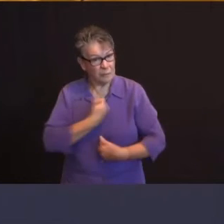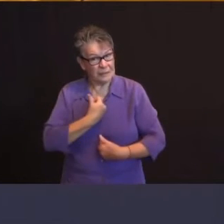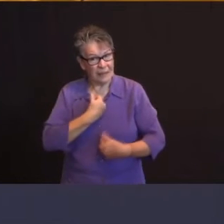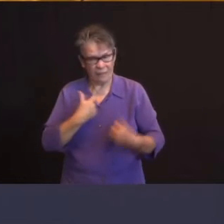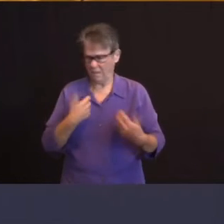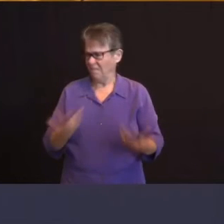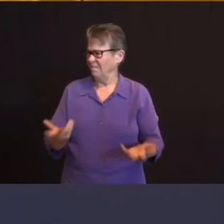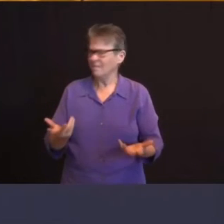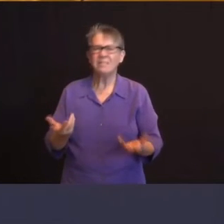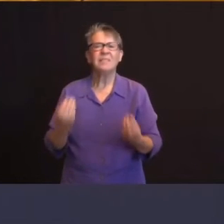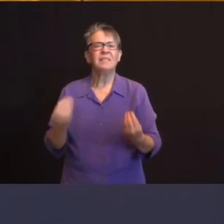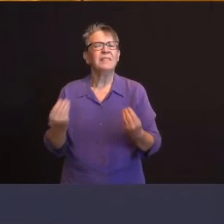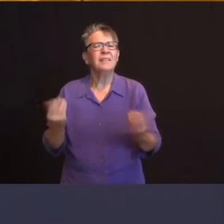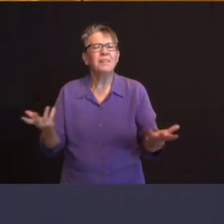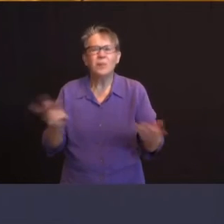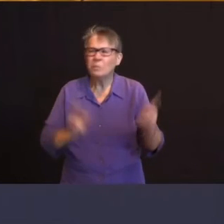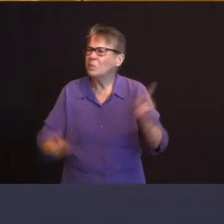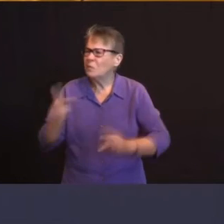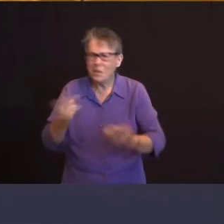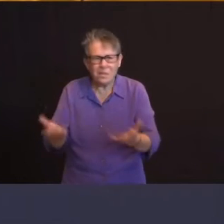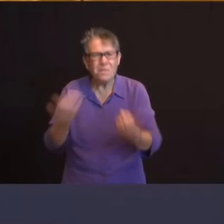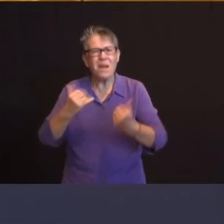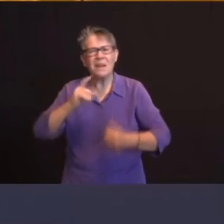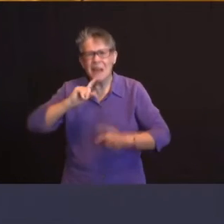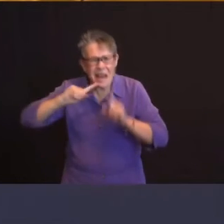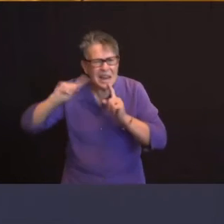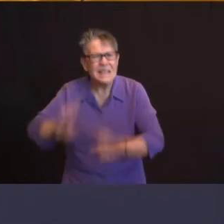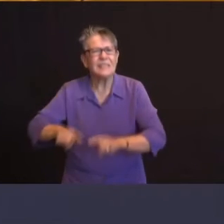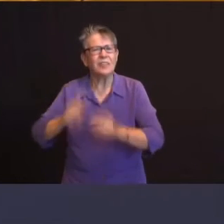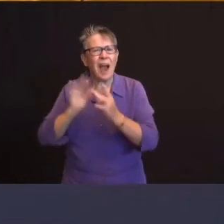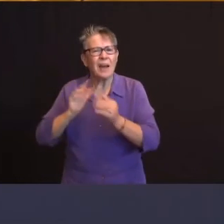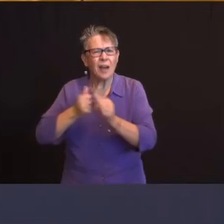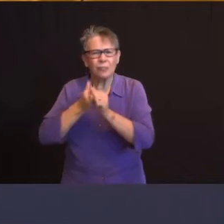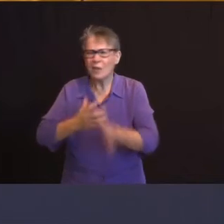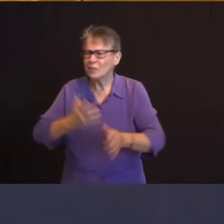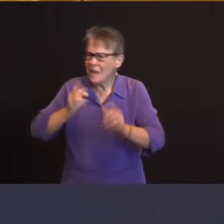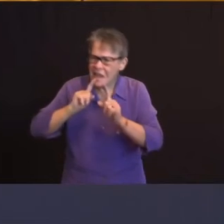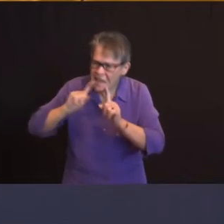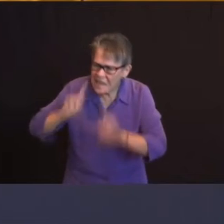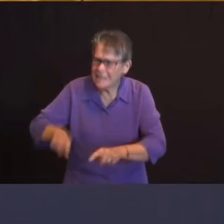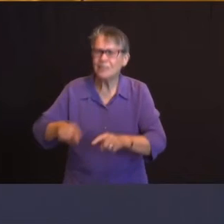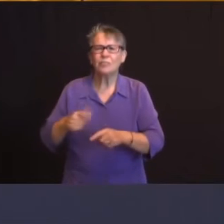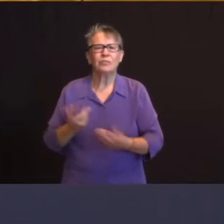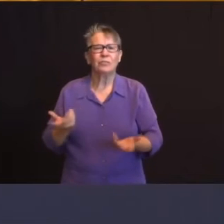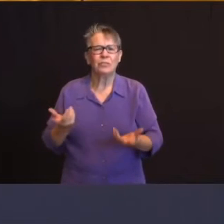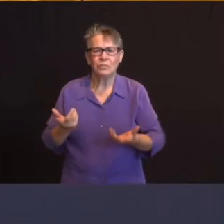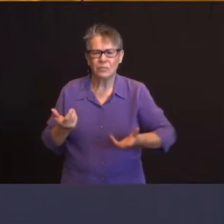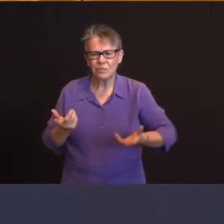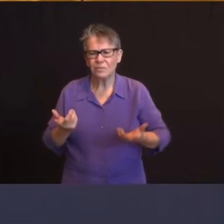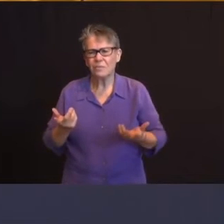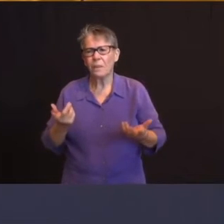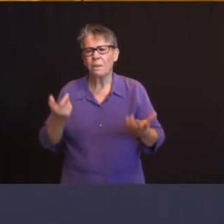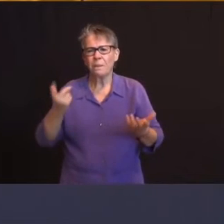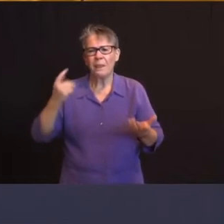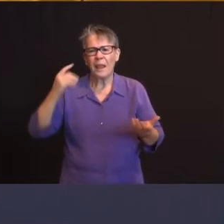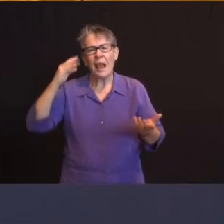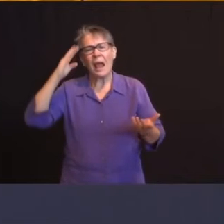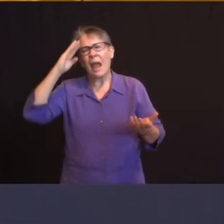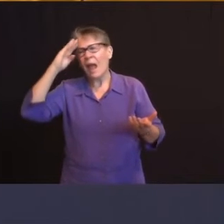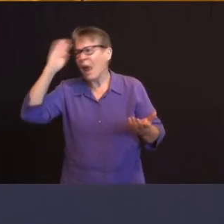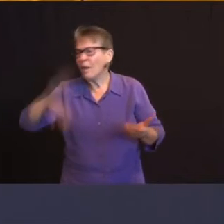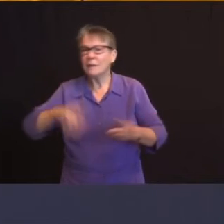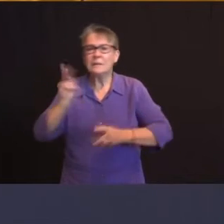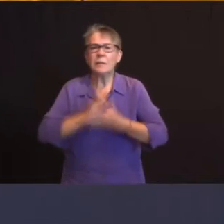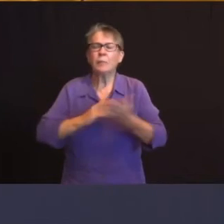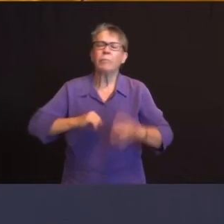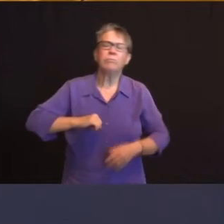And there's no other, there's going to be a block of folks who are not going to, for whatever reason, have viewed this